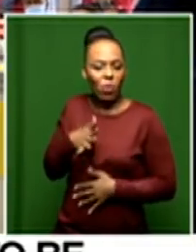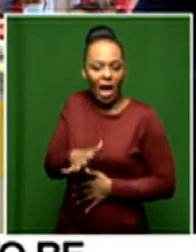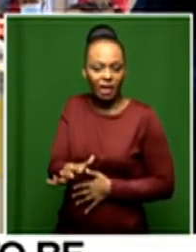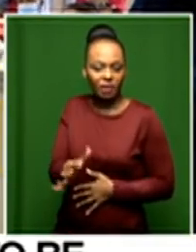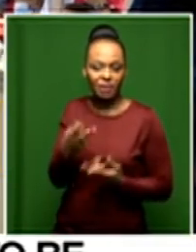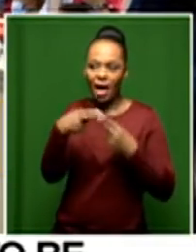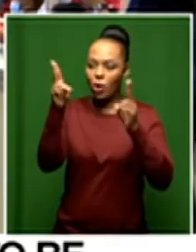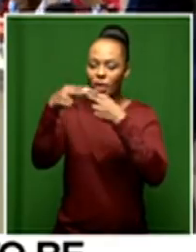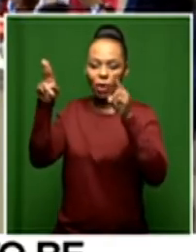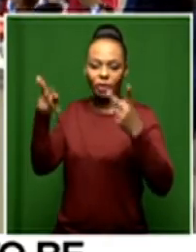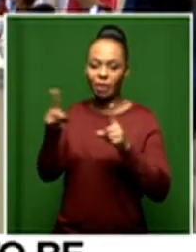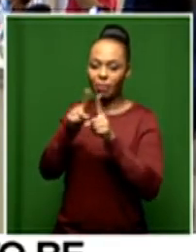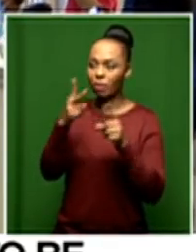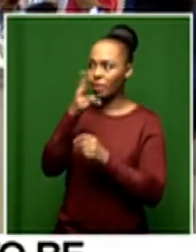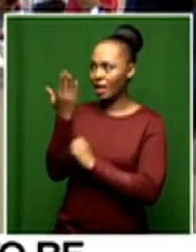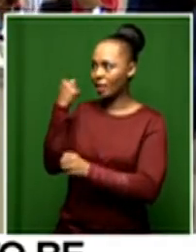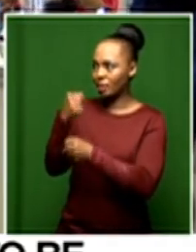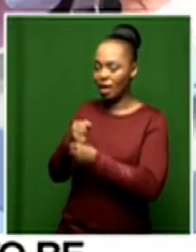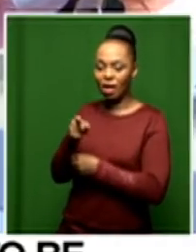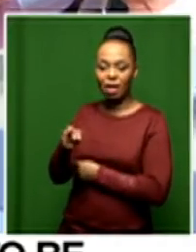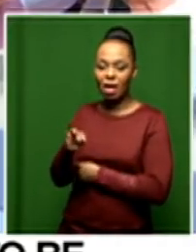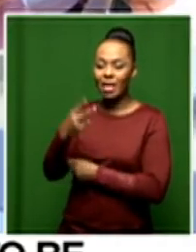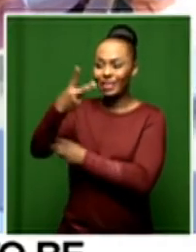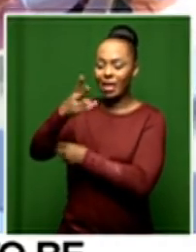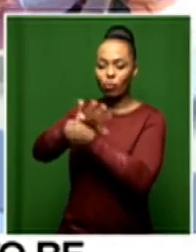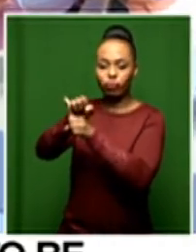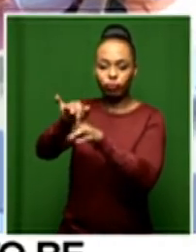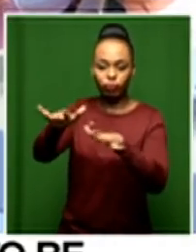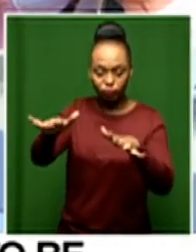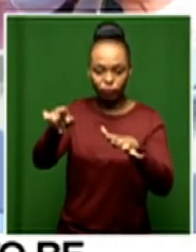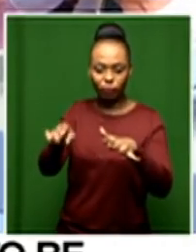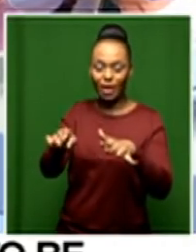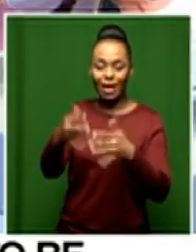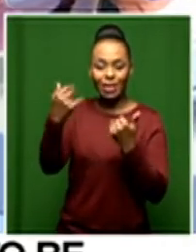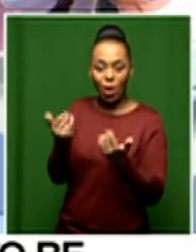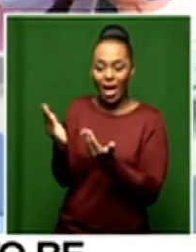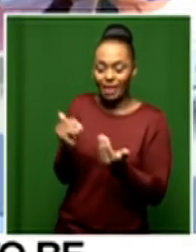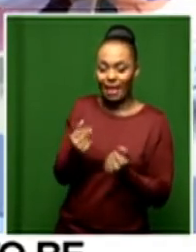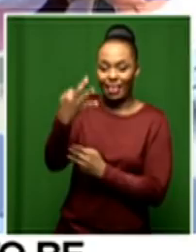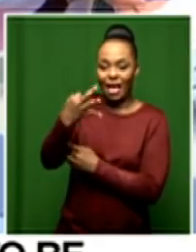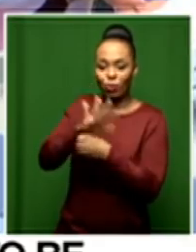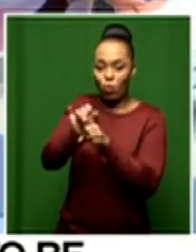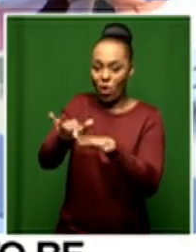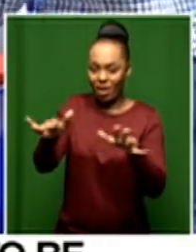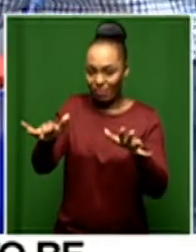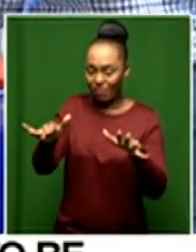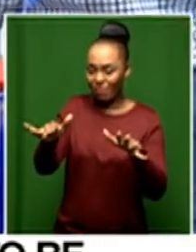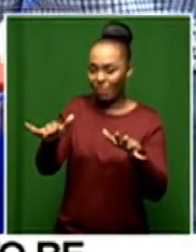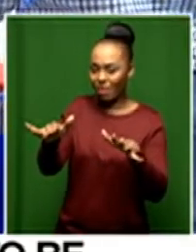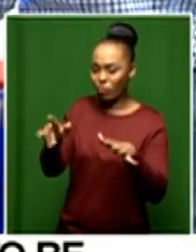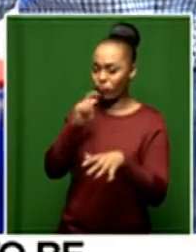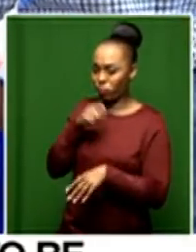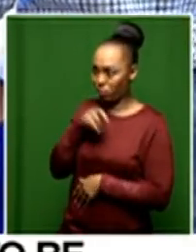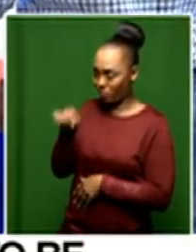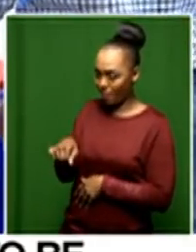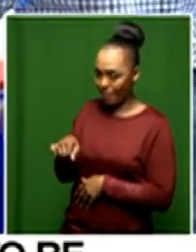the end of last year when the second wave came. What are the expectations on a third wave in South Africa? Yeah,